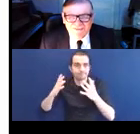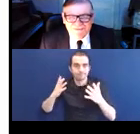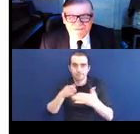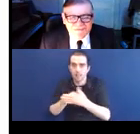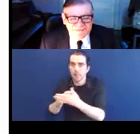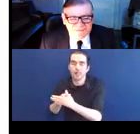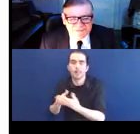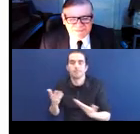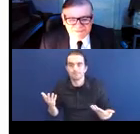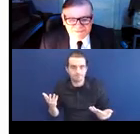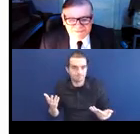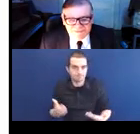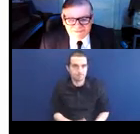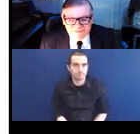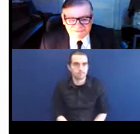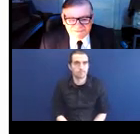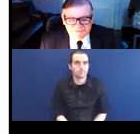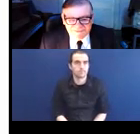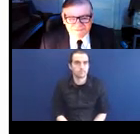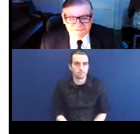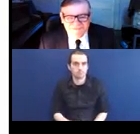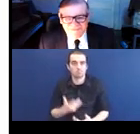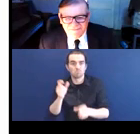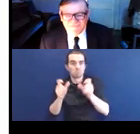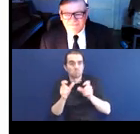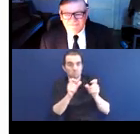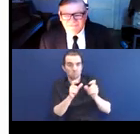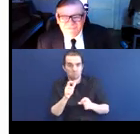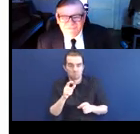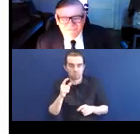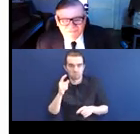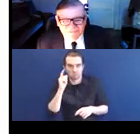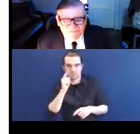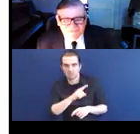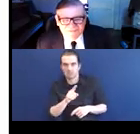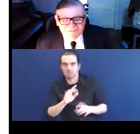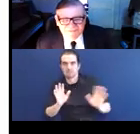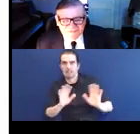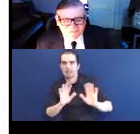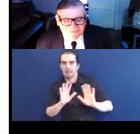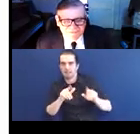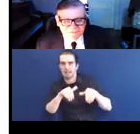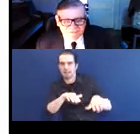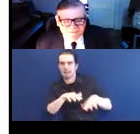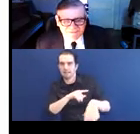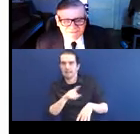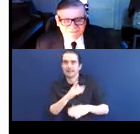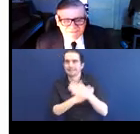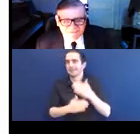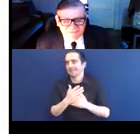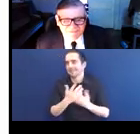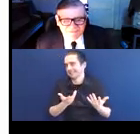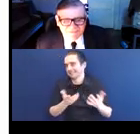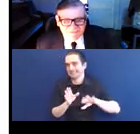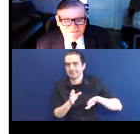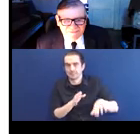that communication barrier. Many people think they are left out because of the impairments they have, but then it's not correct. They are left